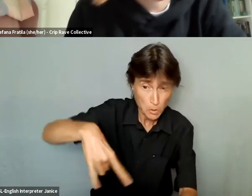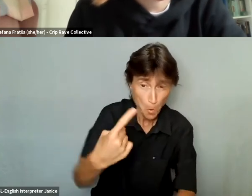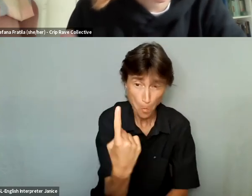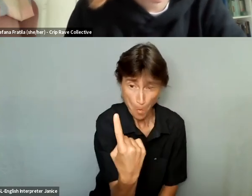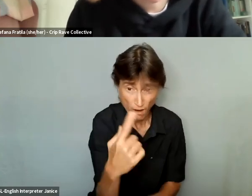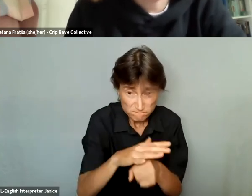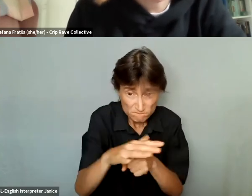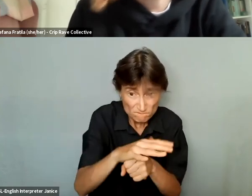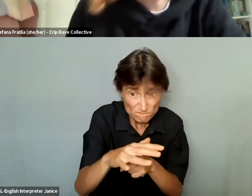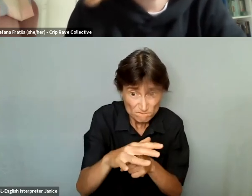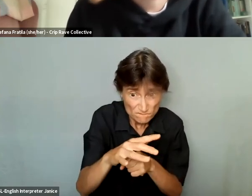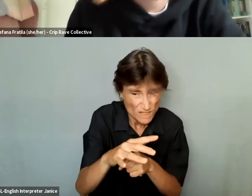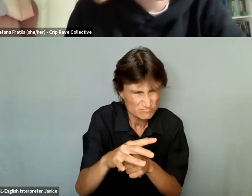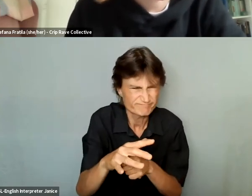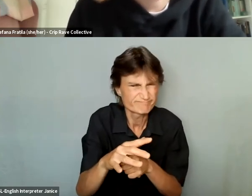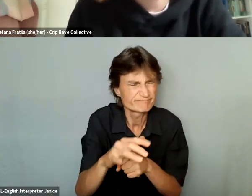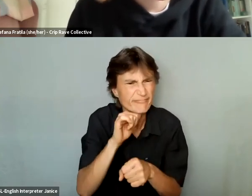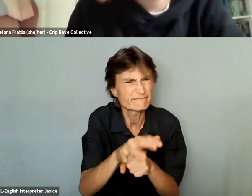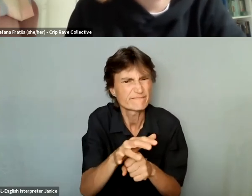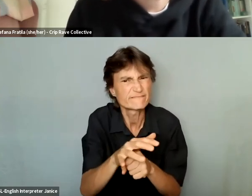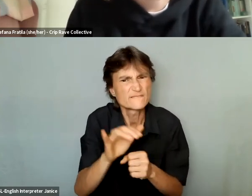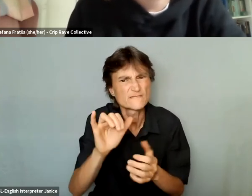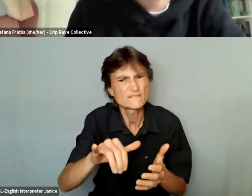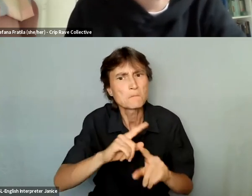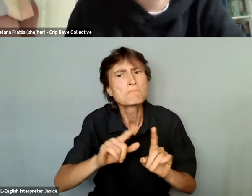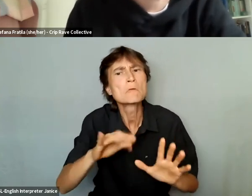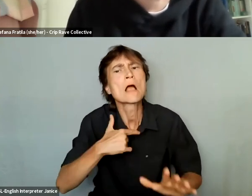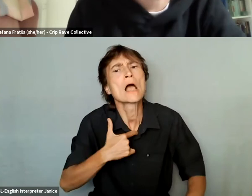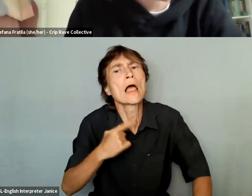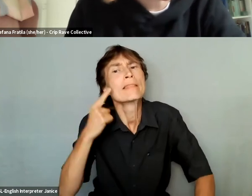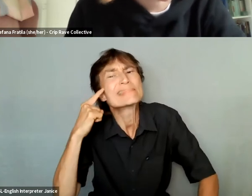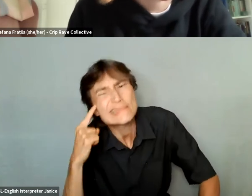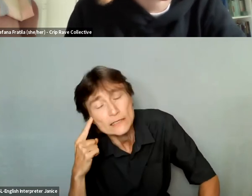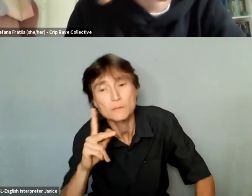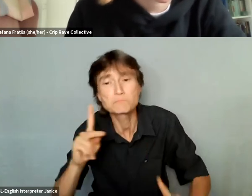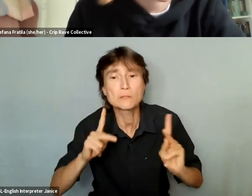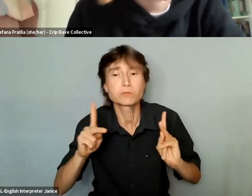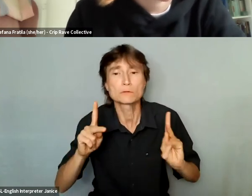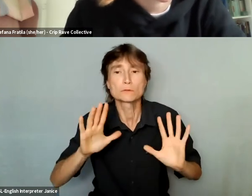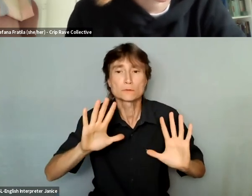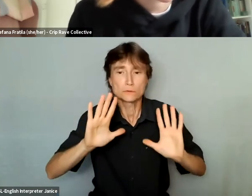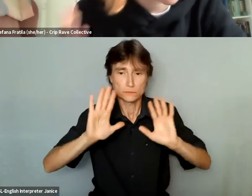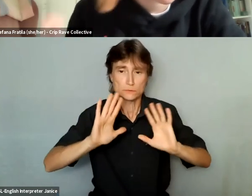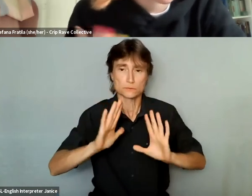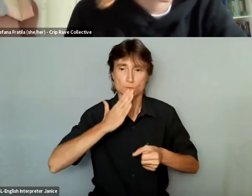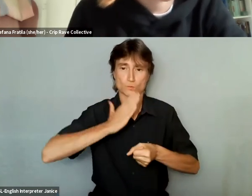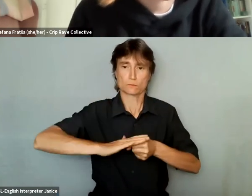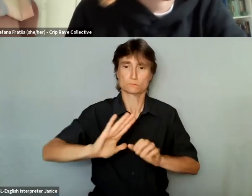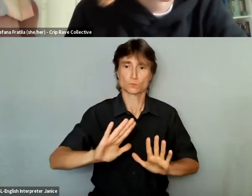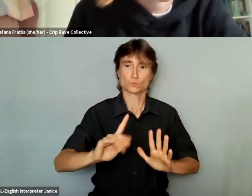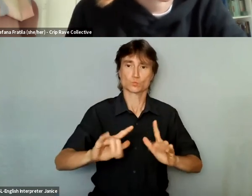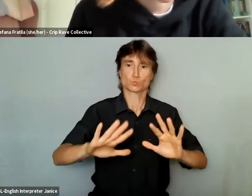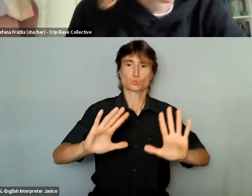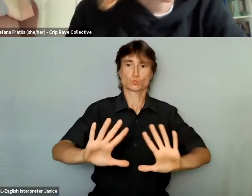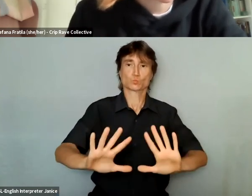people, my take is that I think people are scared of messing up and so then they don't try. And we're trying to change that a little bit,